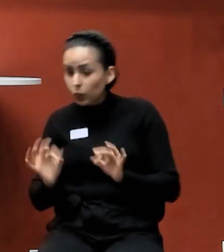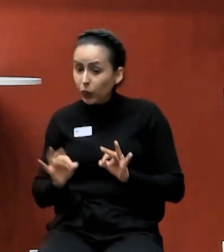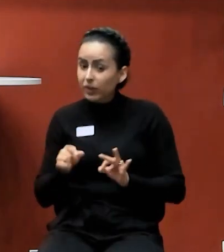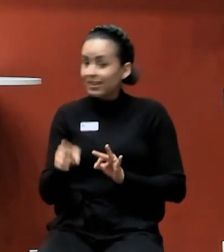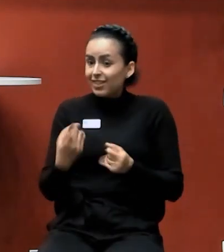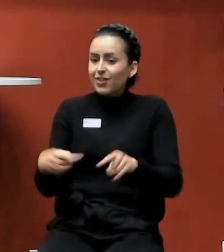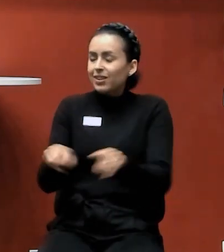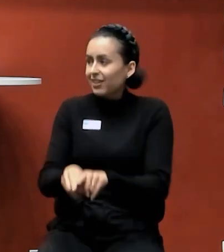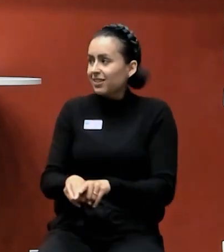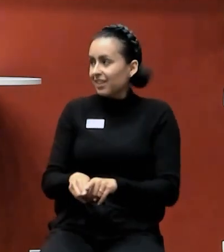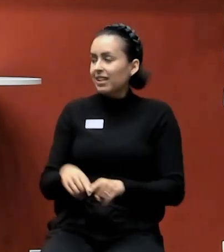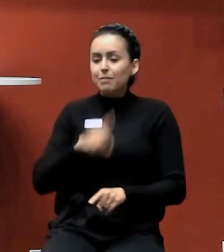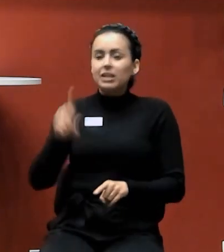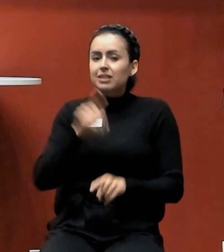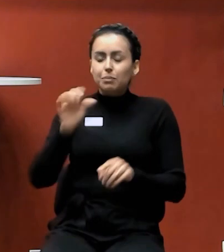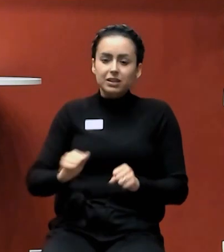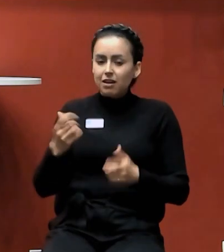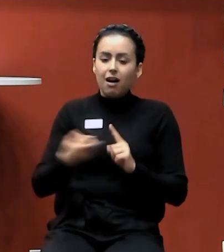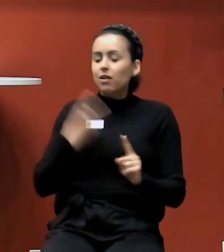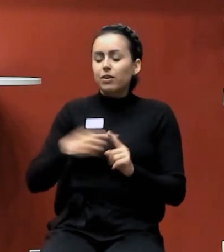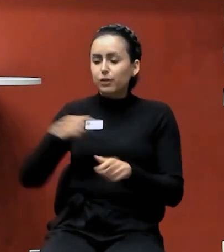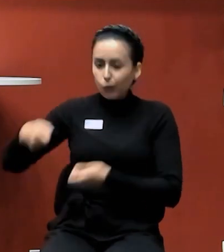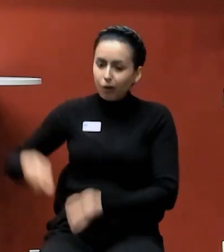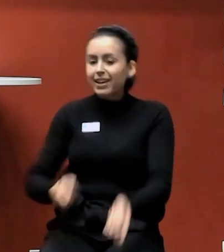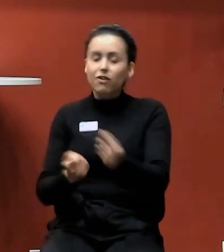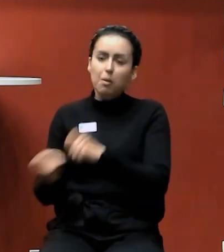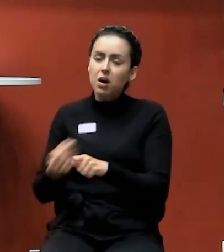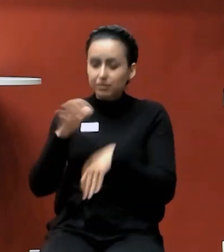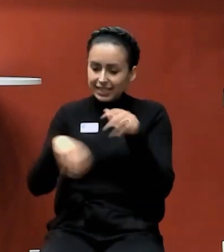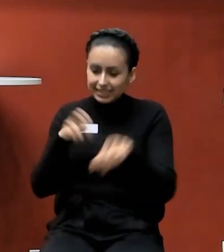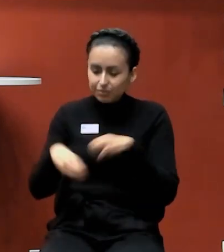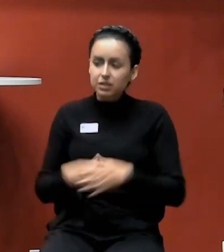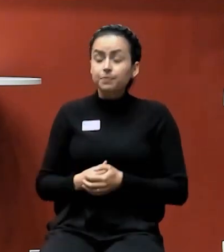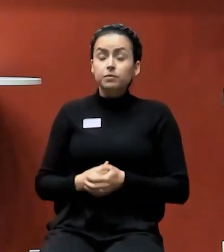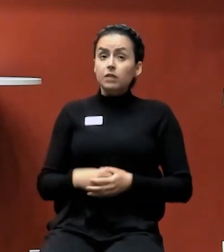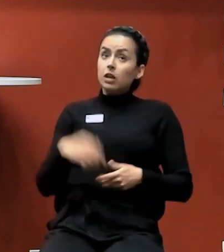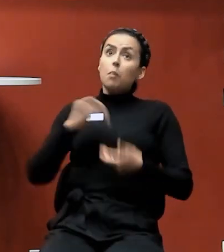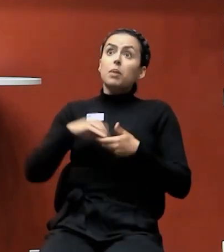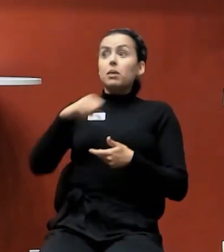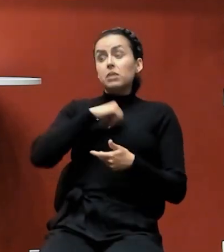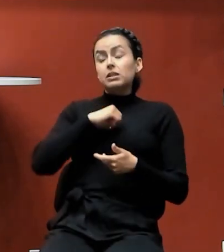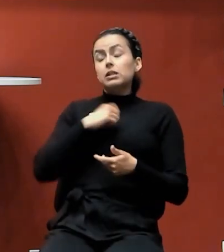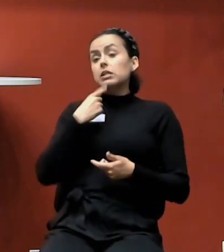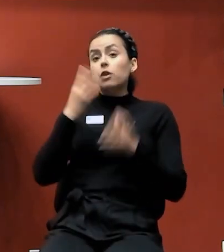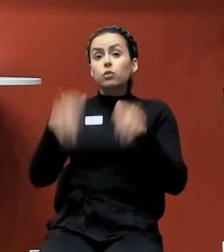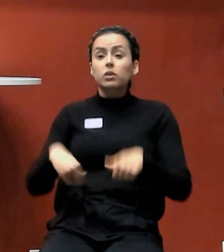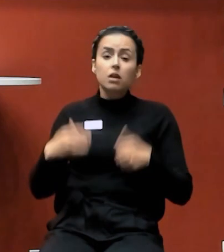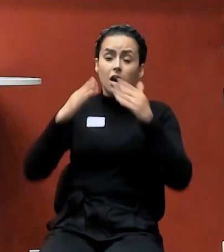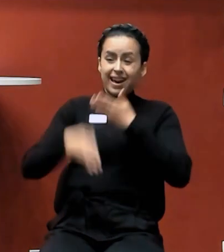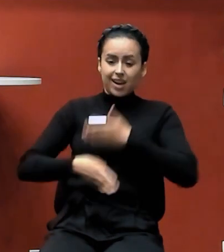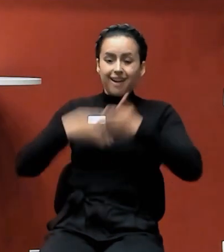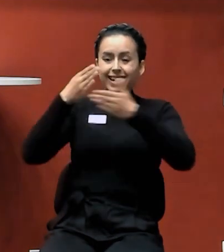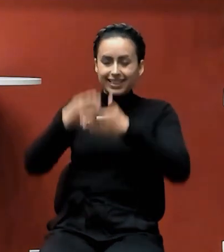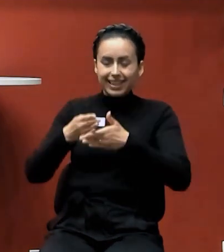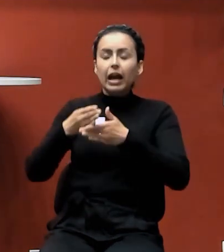Where can we start digging, shoveling? For me, I think, as I said, there's like the structures and like all of these have to